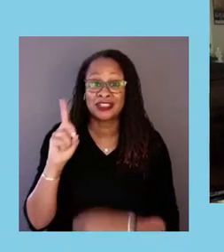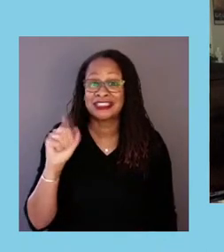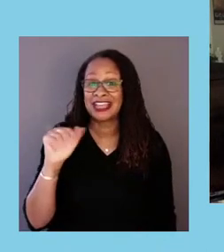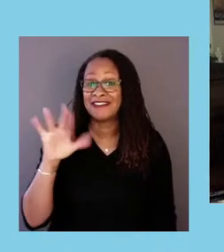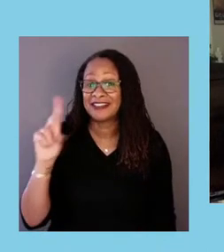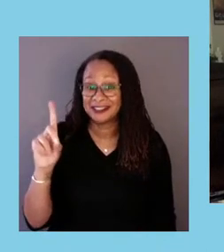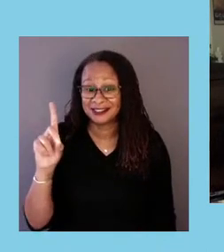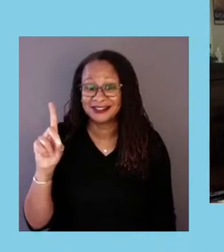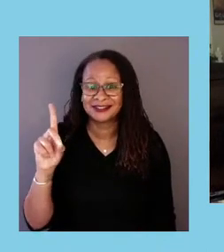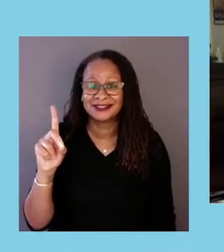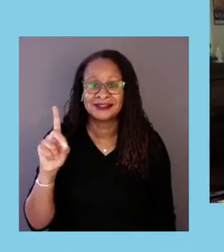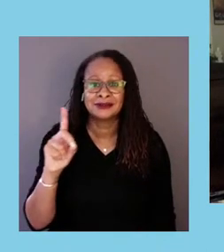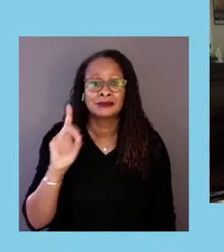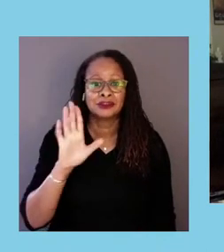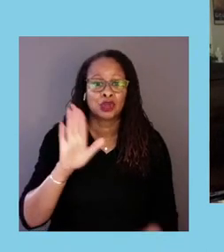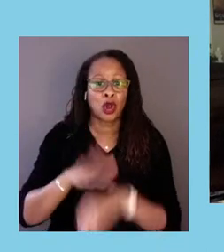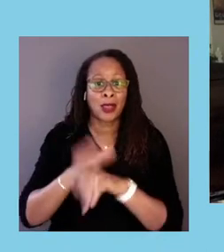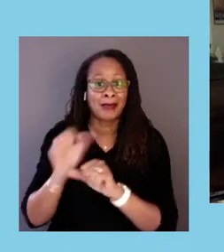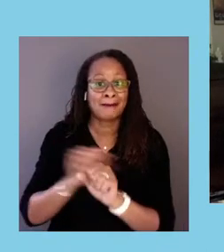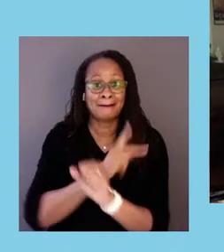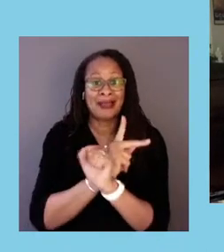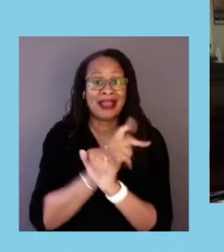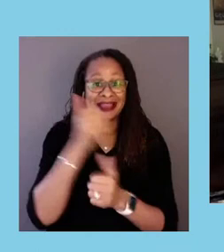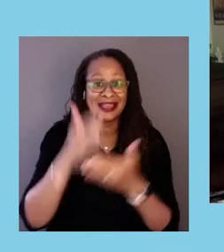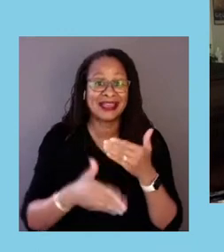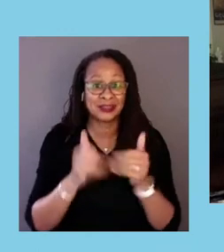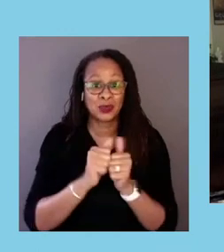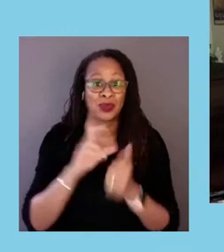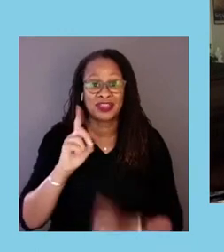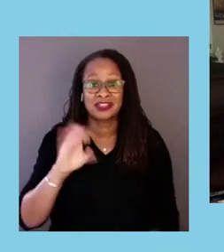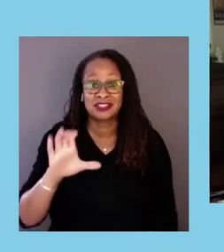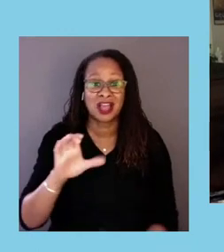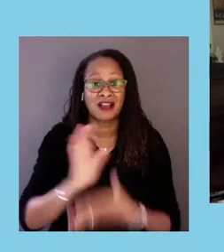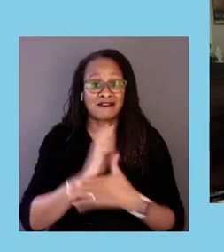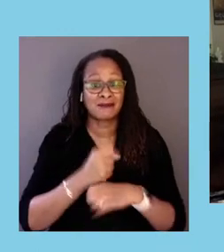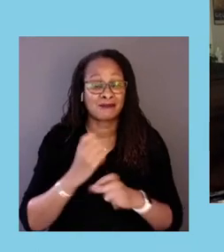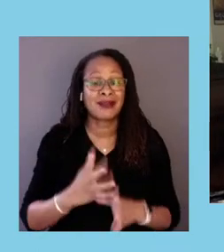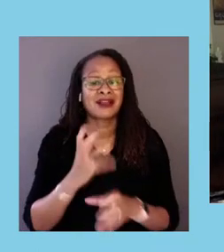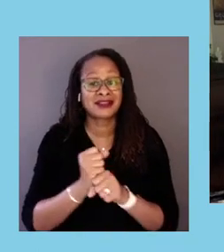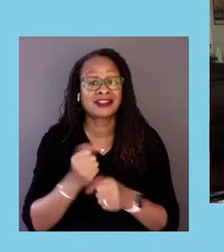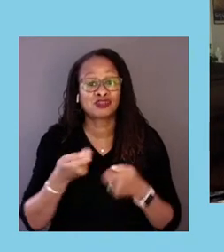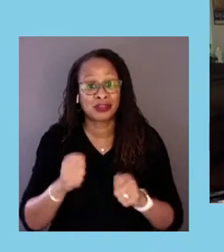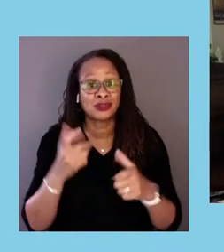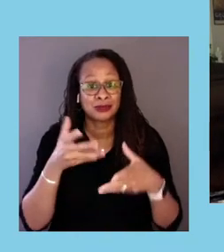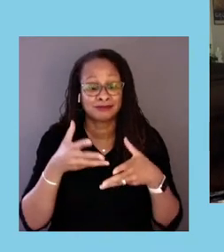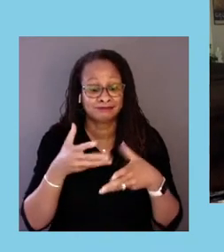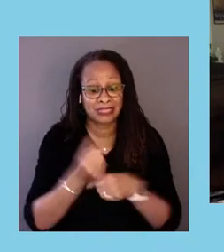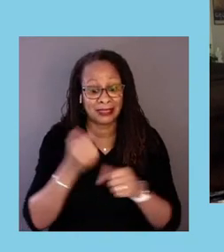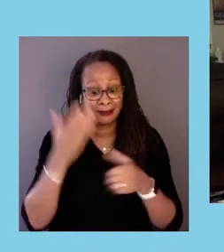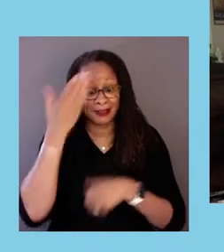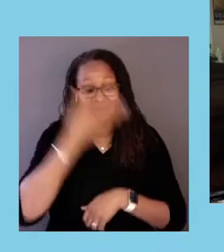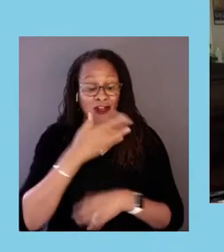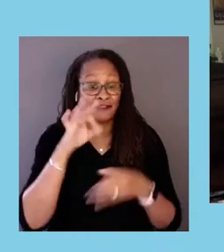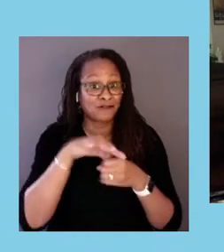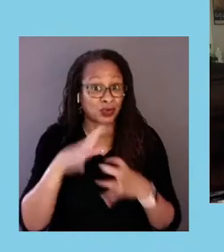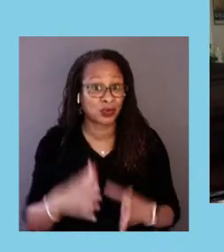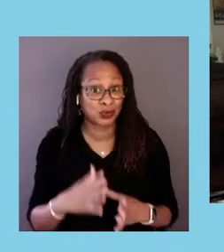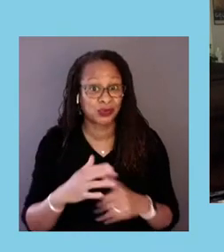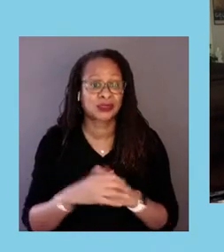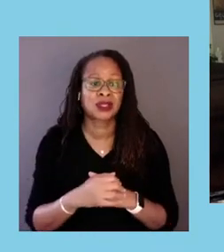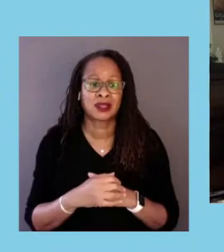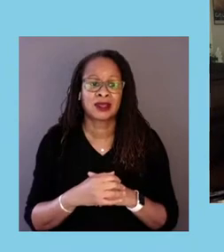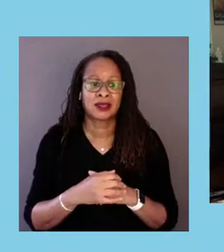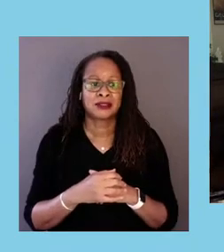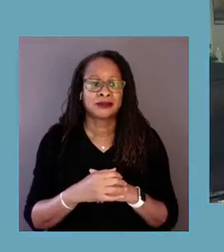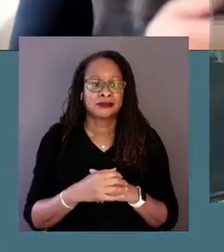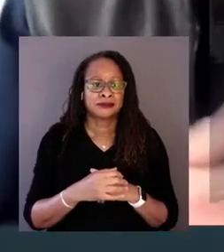back end with the documentary filmmakers, trying to get them in front of voters, and